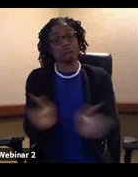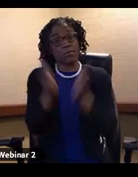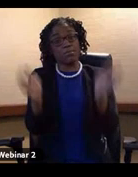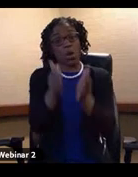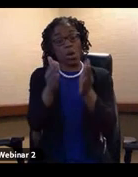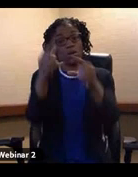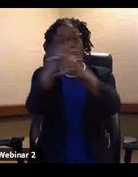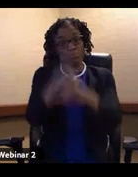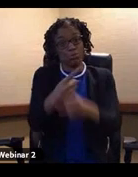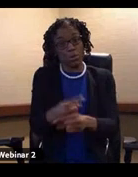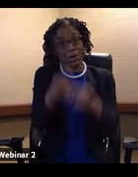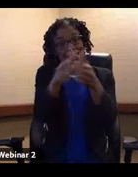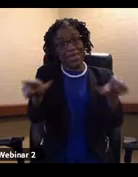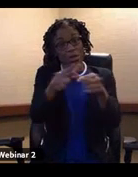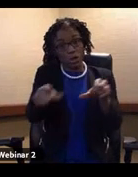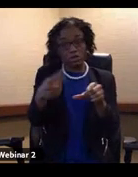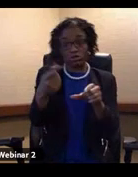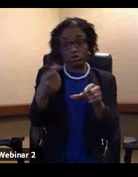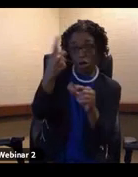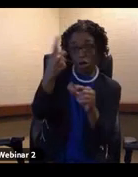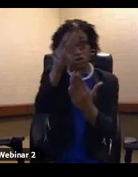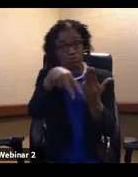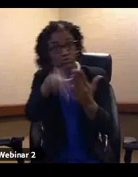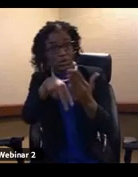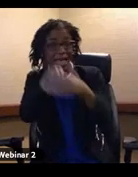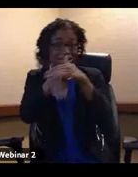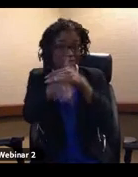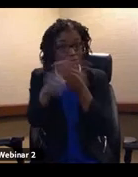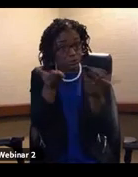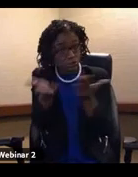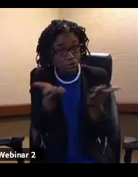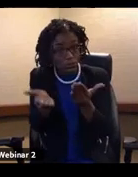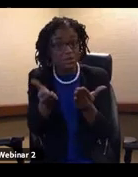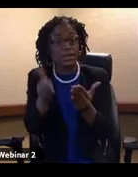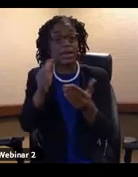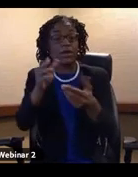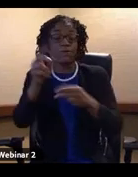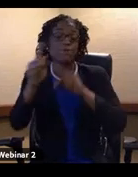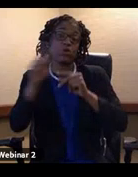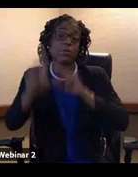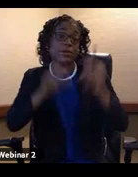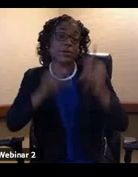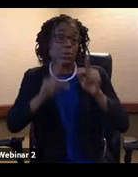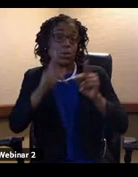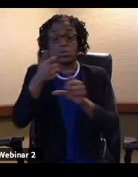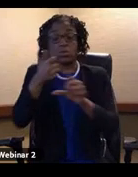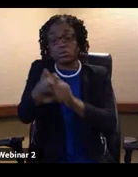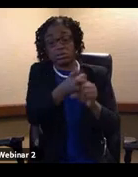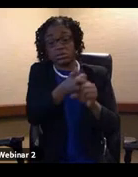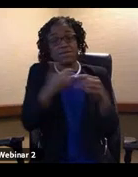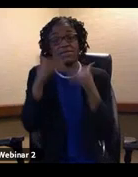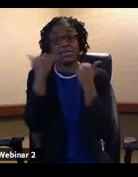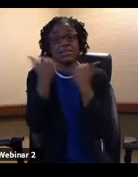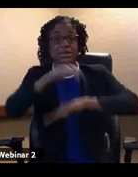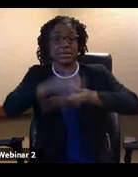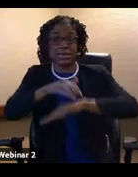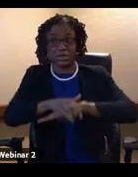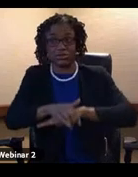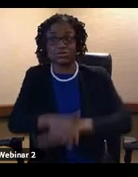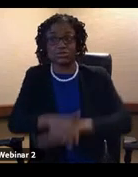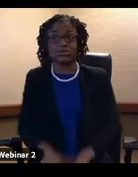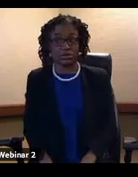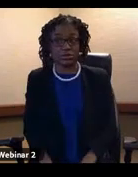linguistically relevant services, including the accessibility of services for participants with limited English proficiency and those with